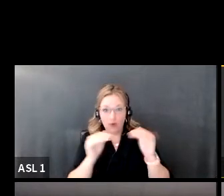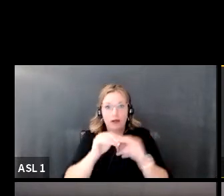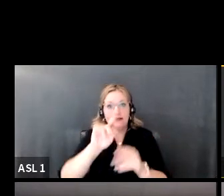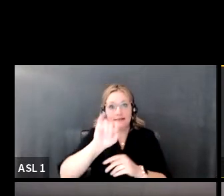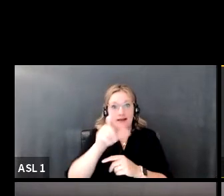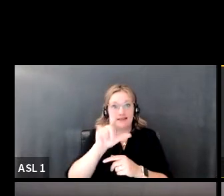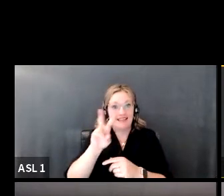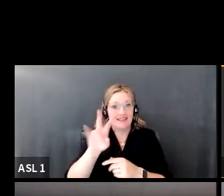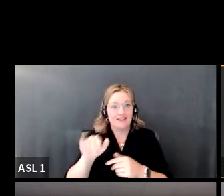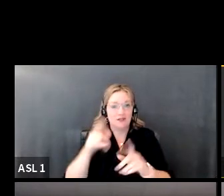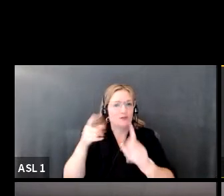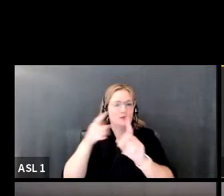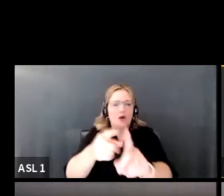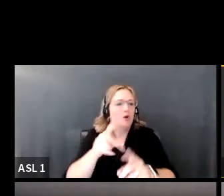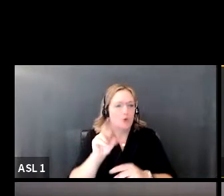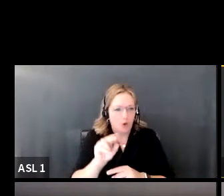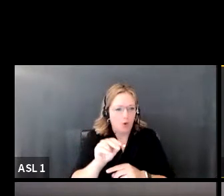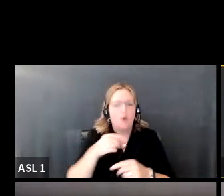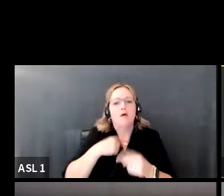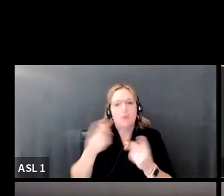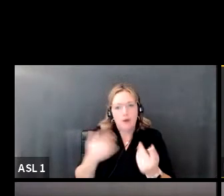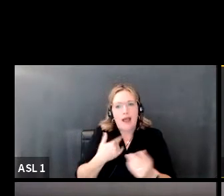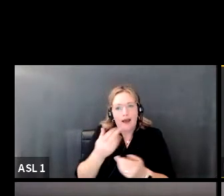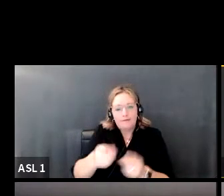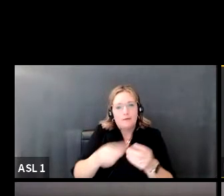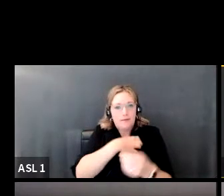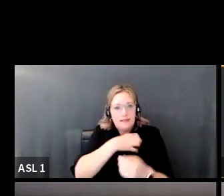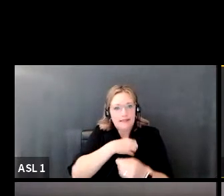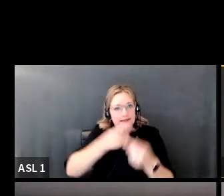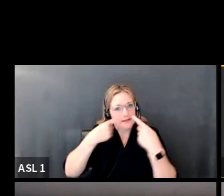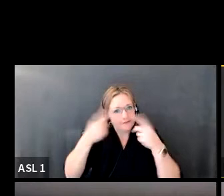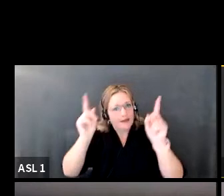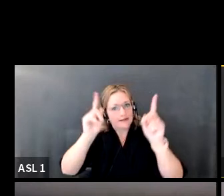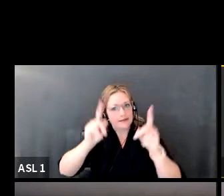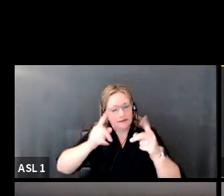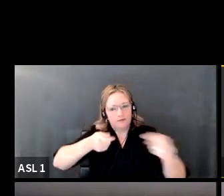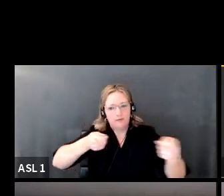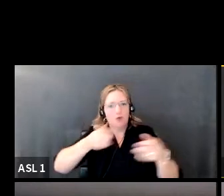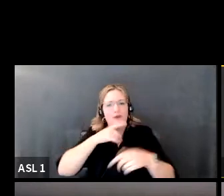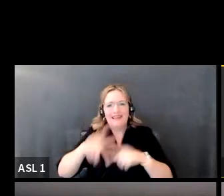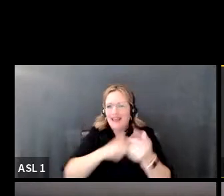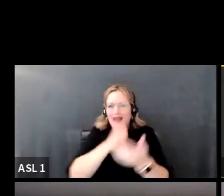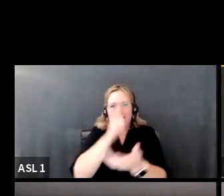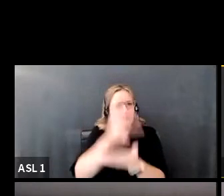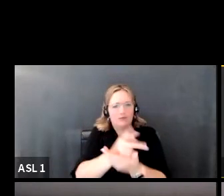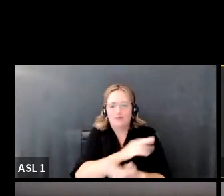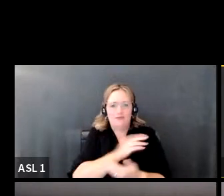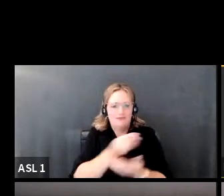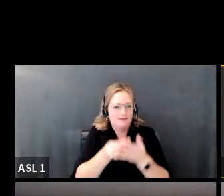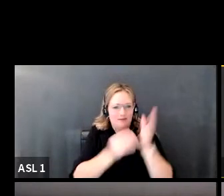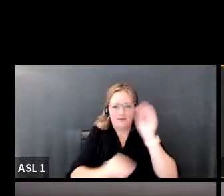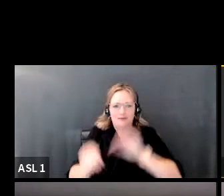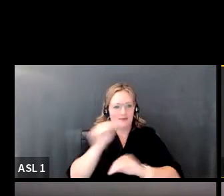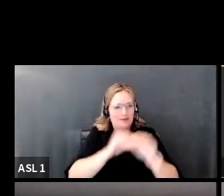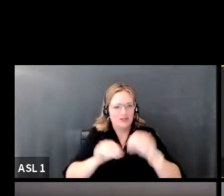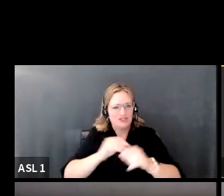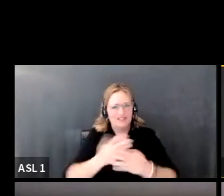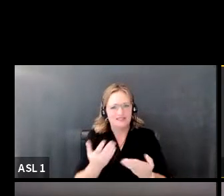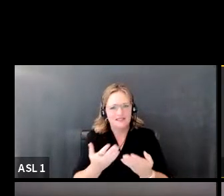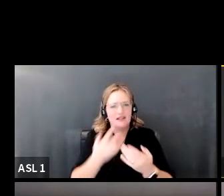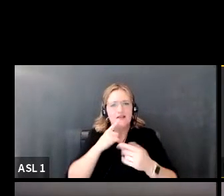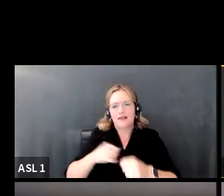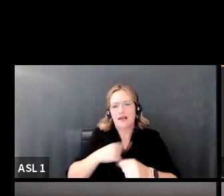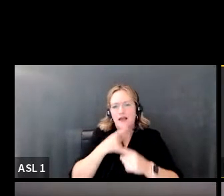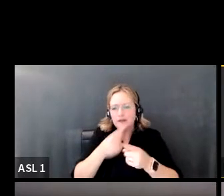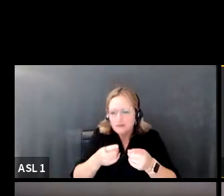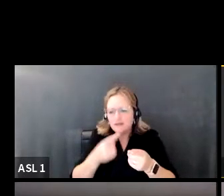has a responsibility for adequate and effective policing and we cannot approve a budget that will prevent us from providing necessary